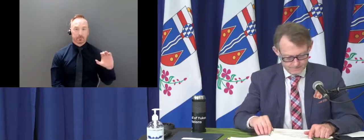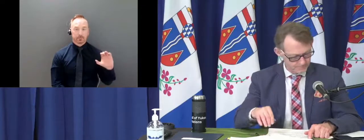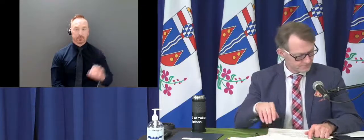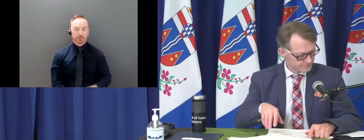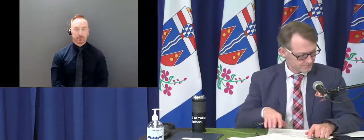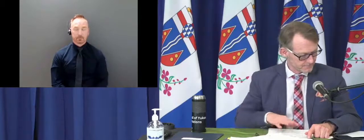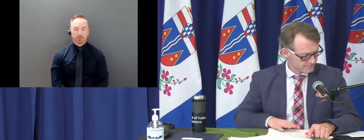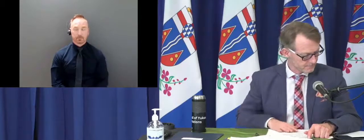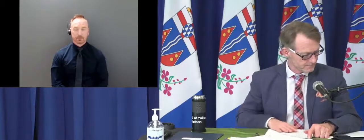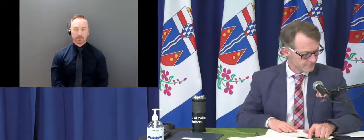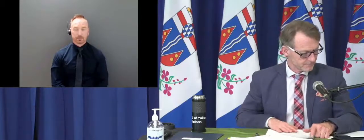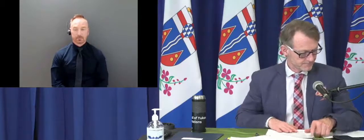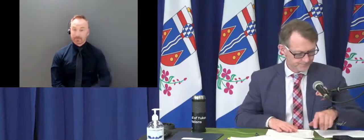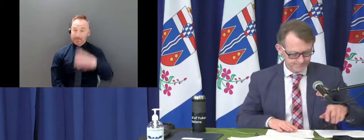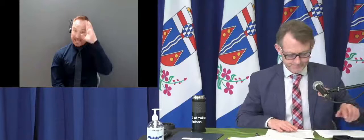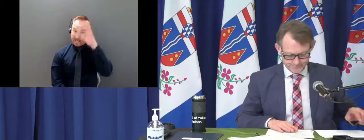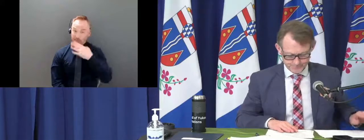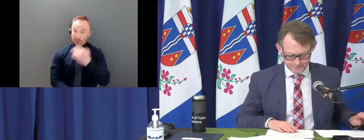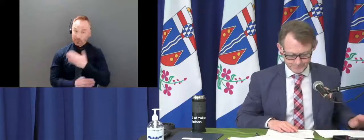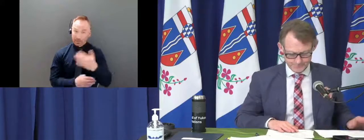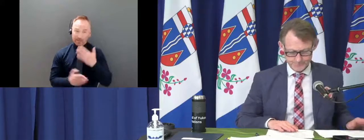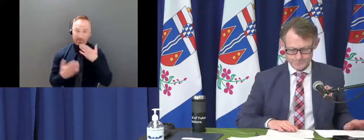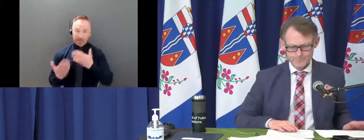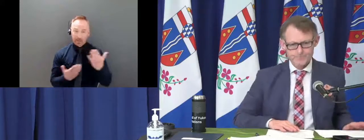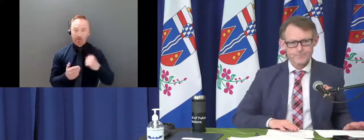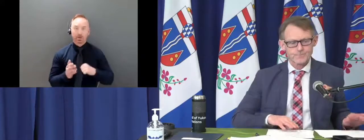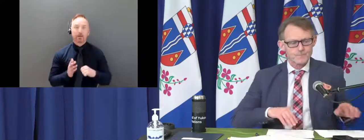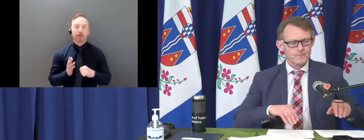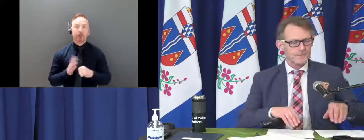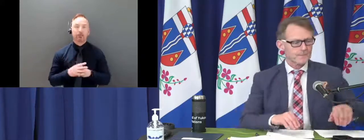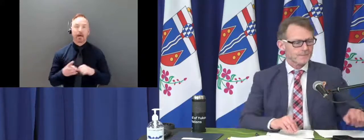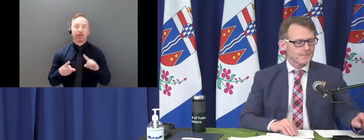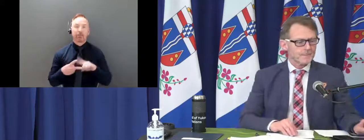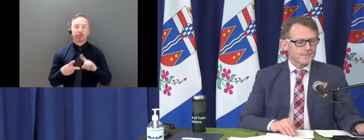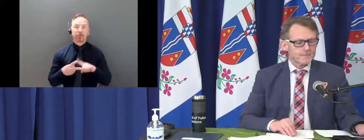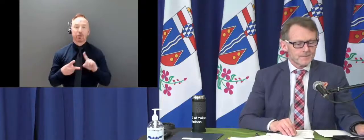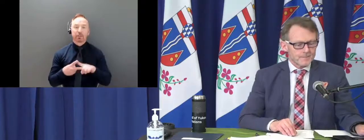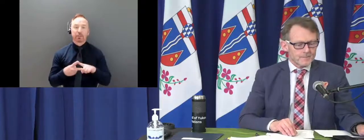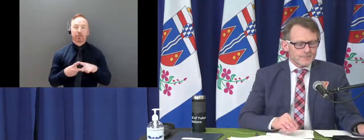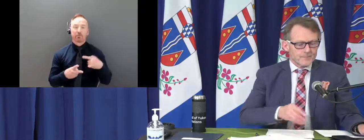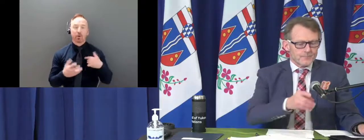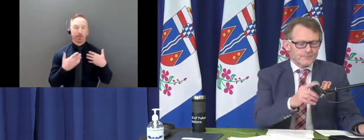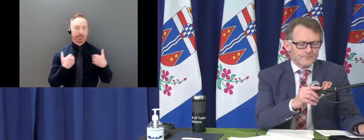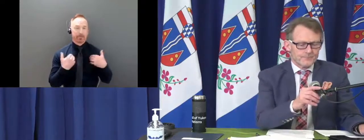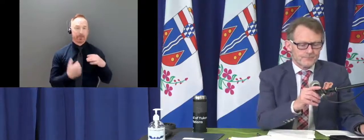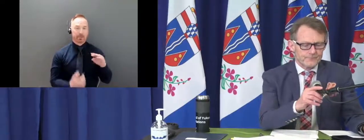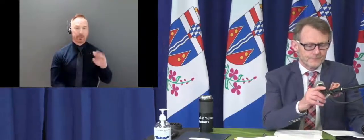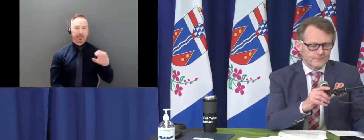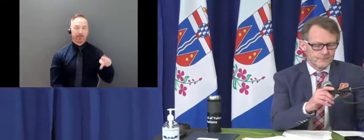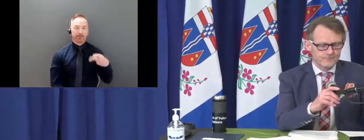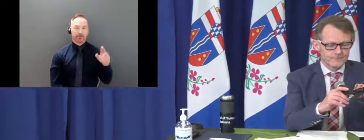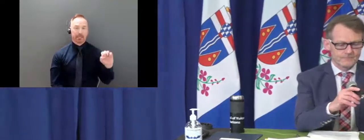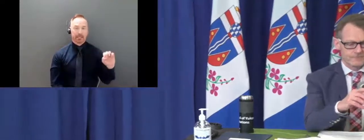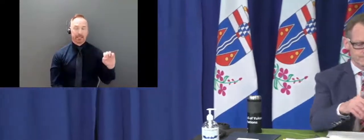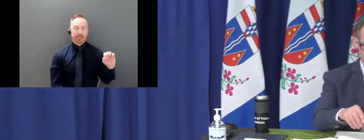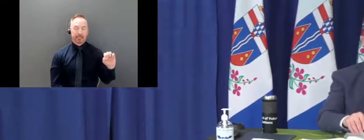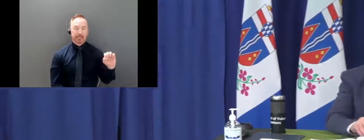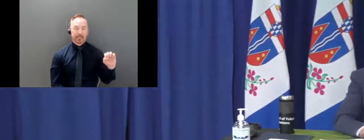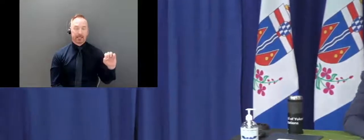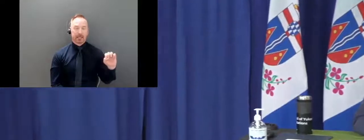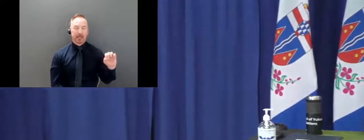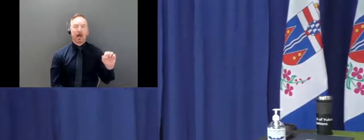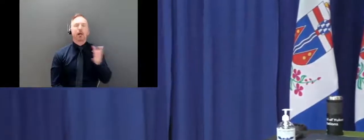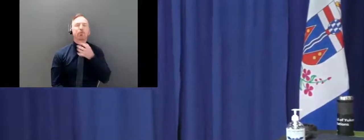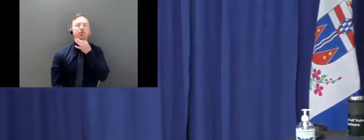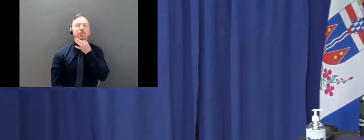Hi. Good morning. Thank you. My first question is for Minister McPhee. What has been the response